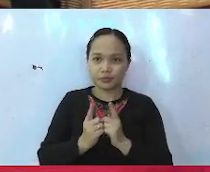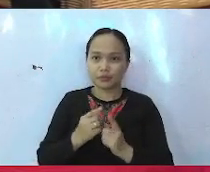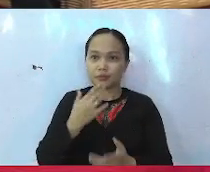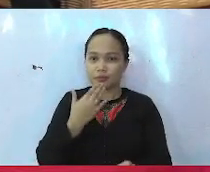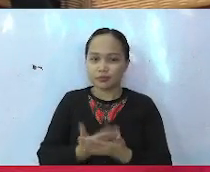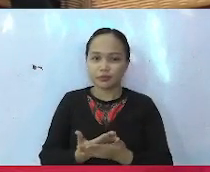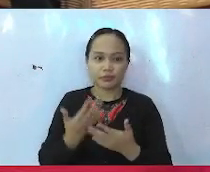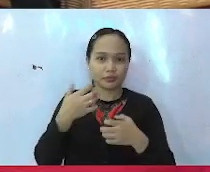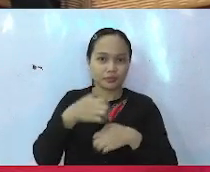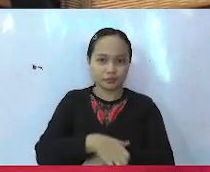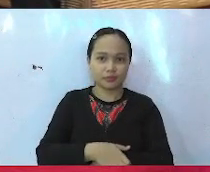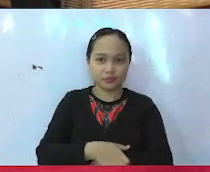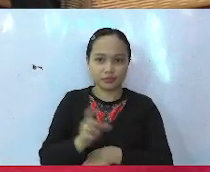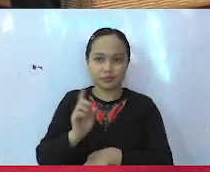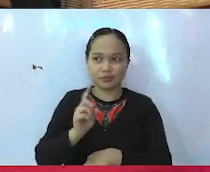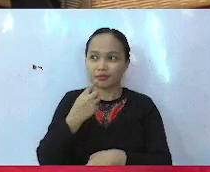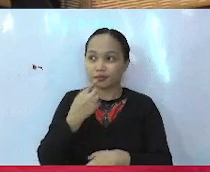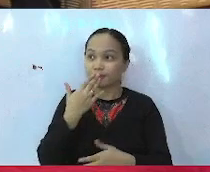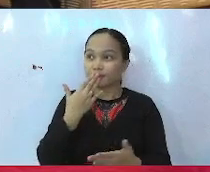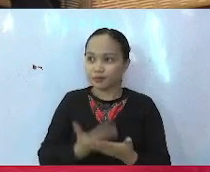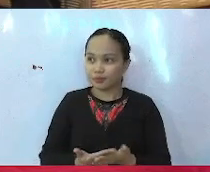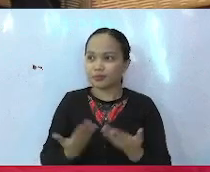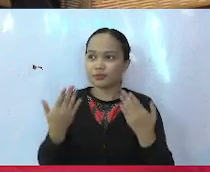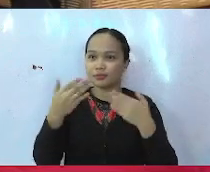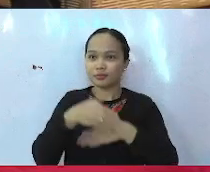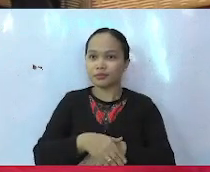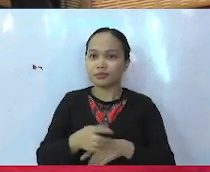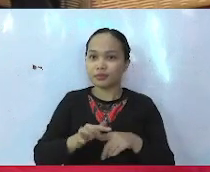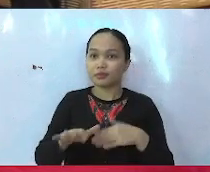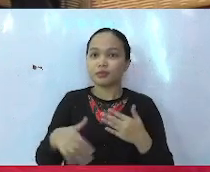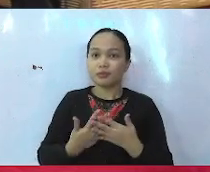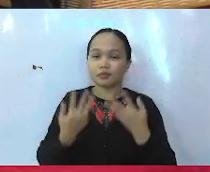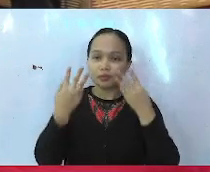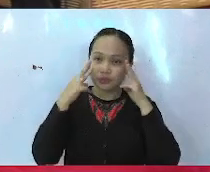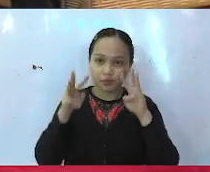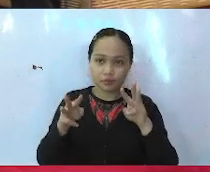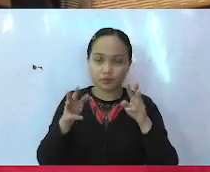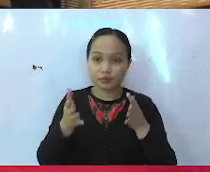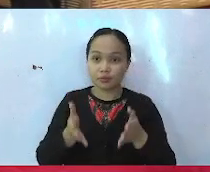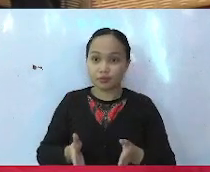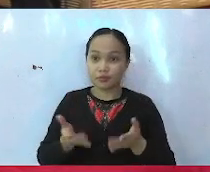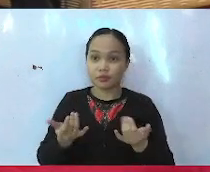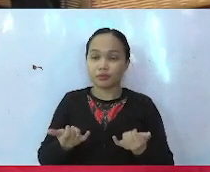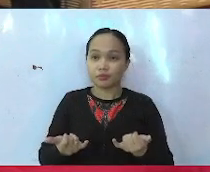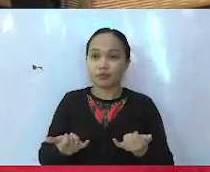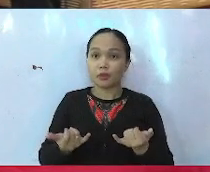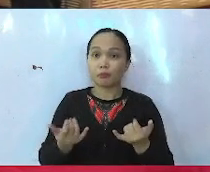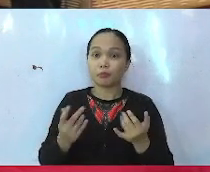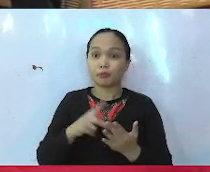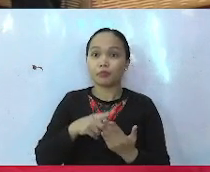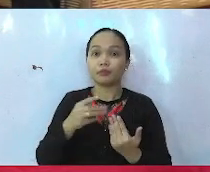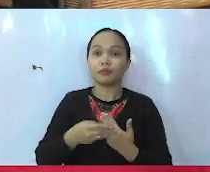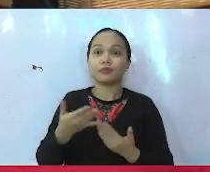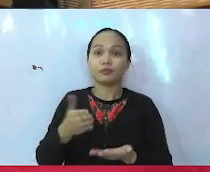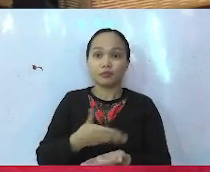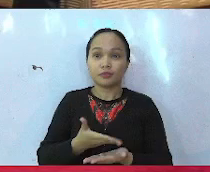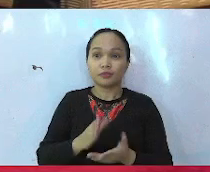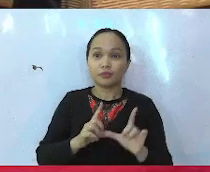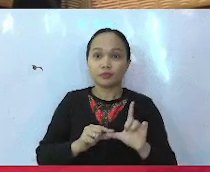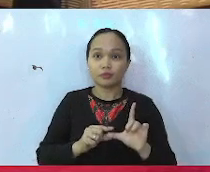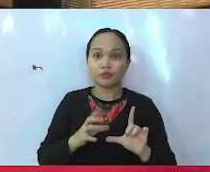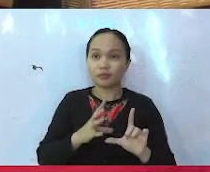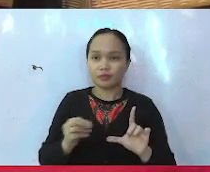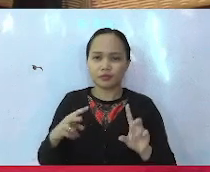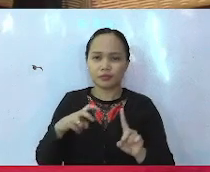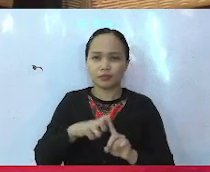muna tayo, Sir Mally. Magandang gabi po sa lahat ng sumusubaybay sa ating pong programa. Keep tuning in, share the link, and tag the